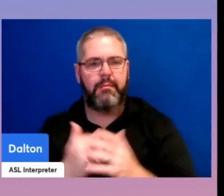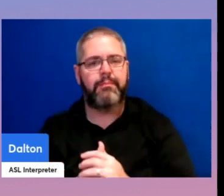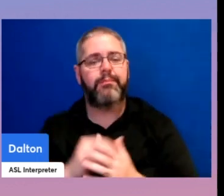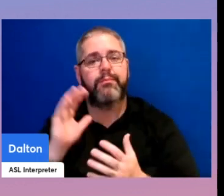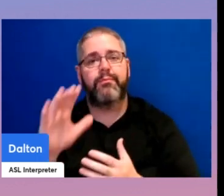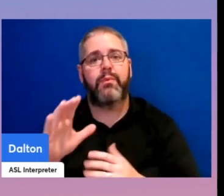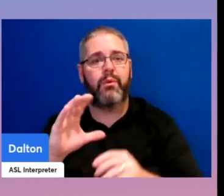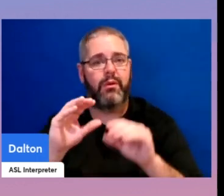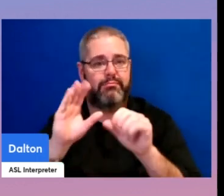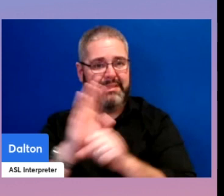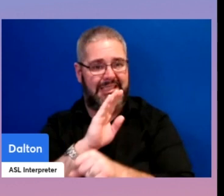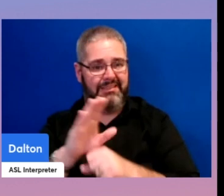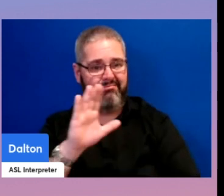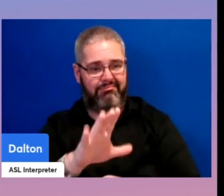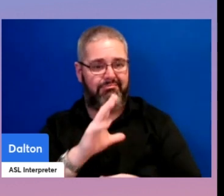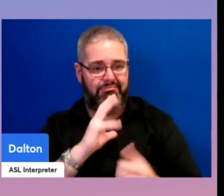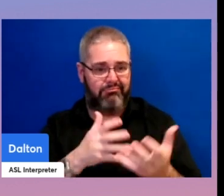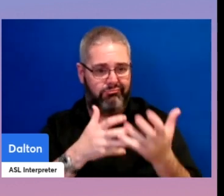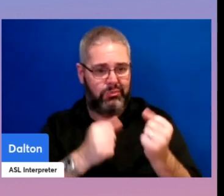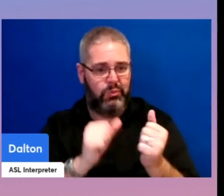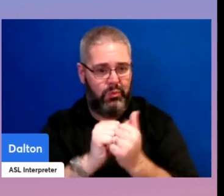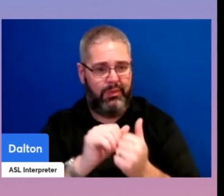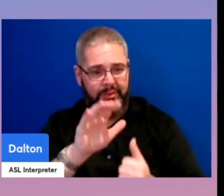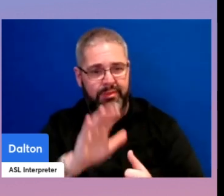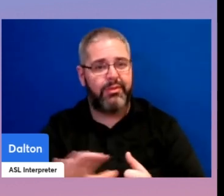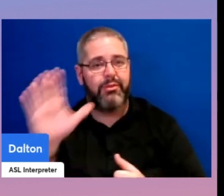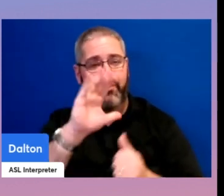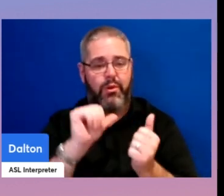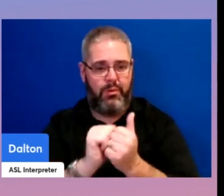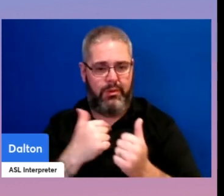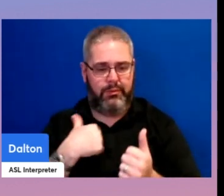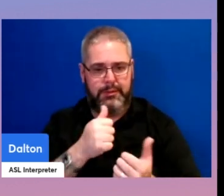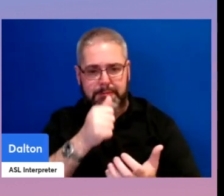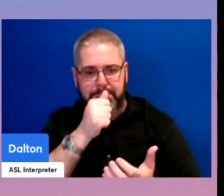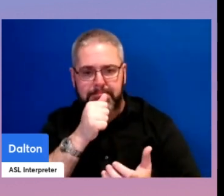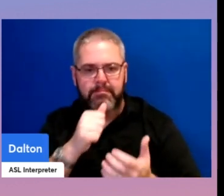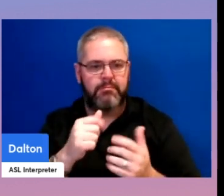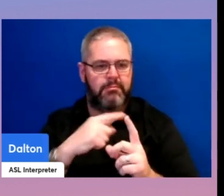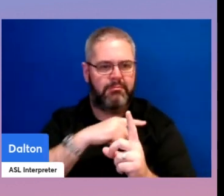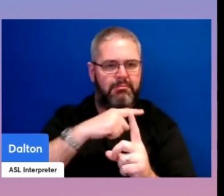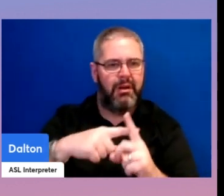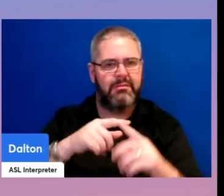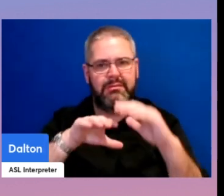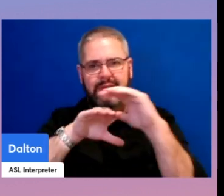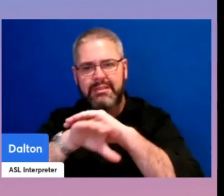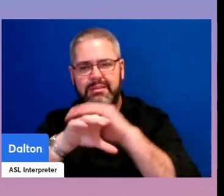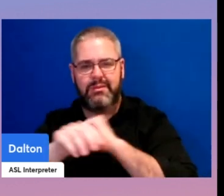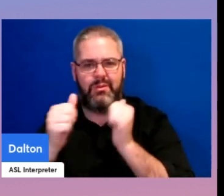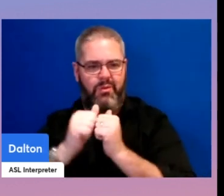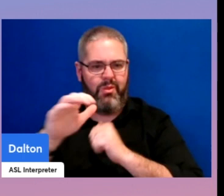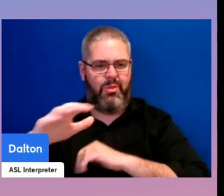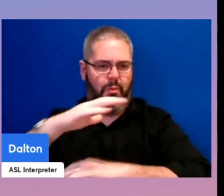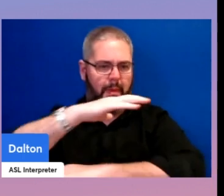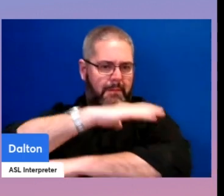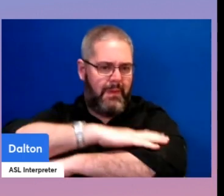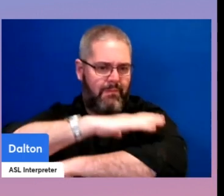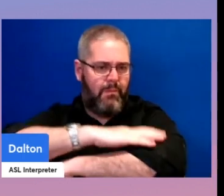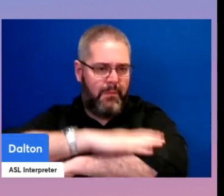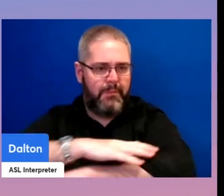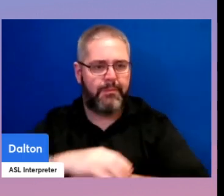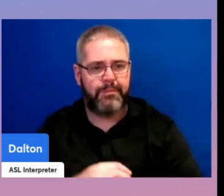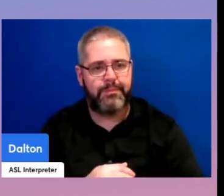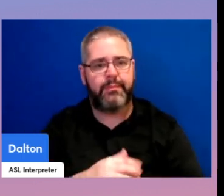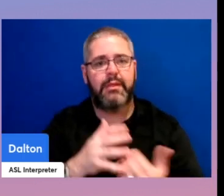are interested in leveraging the power of secrets management with Vault, but access them in a platform native way. So Secret